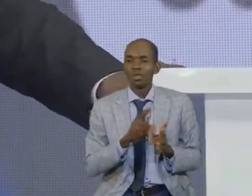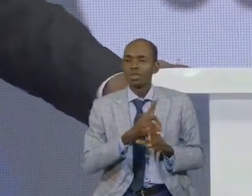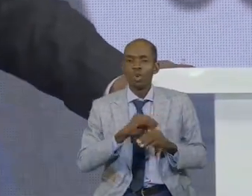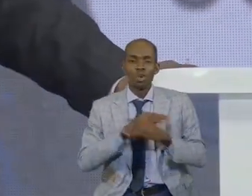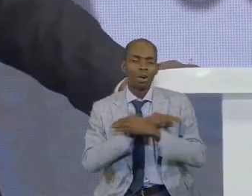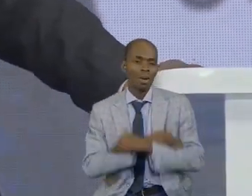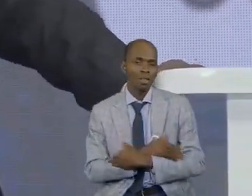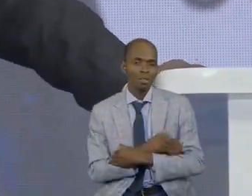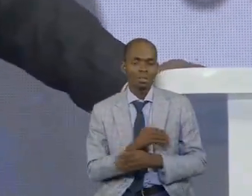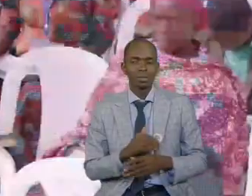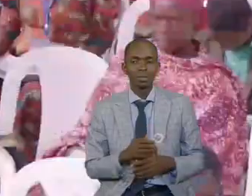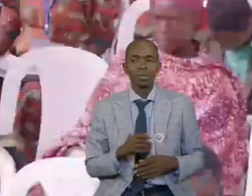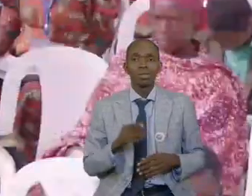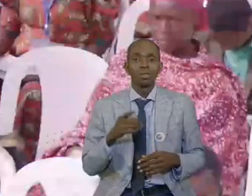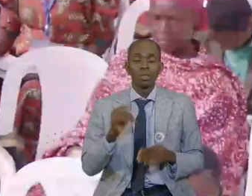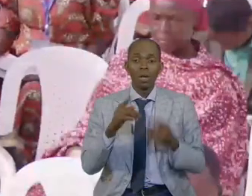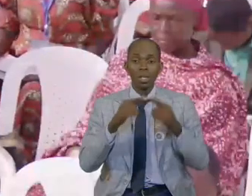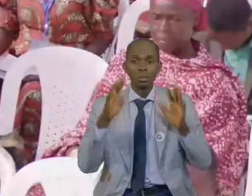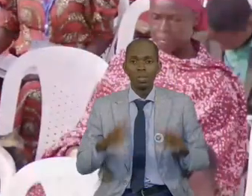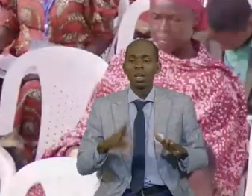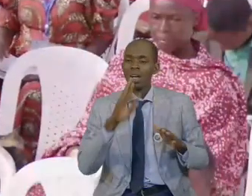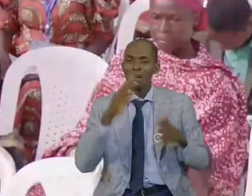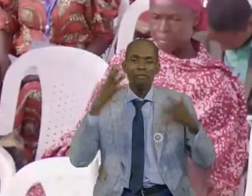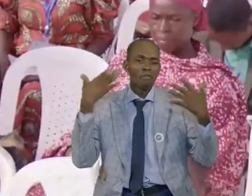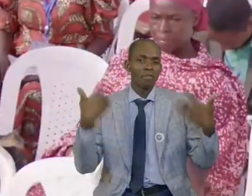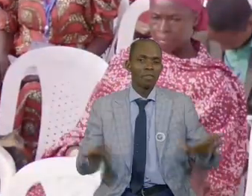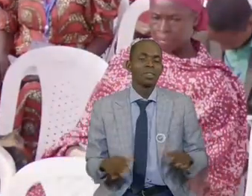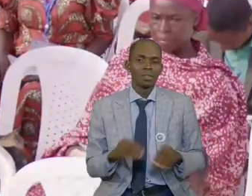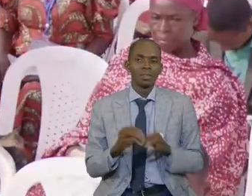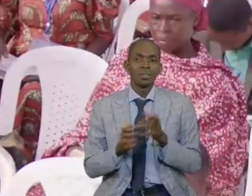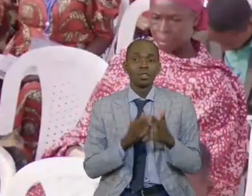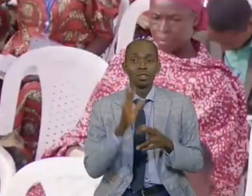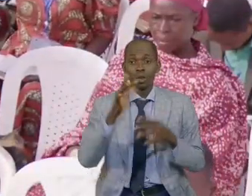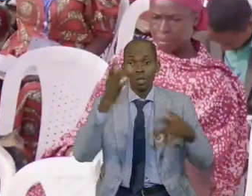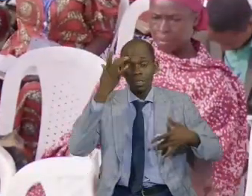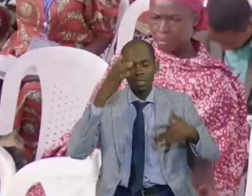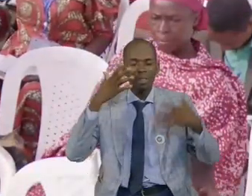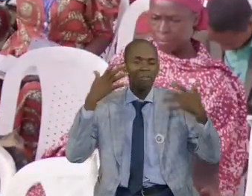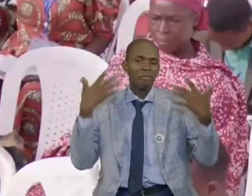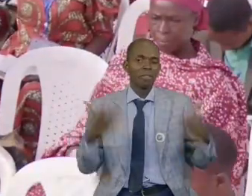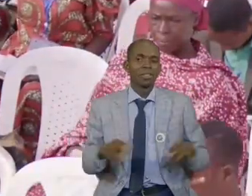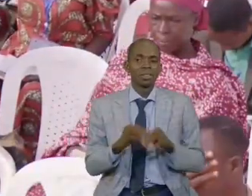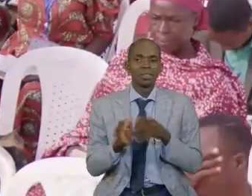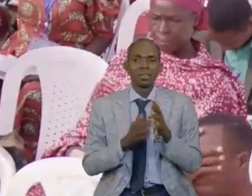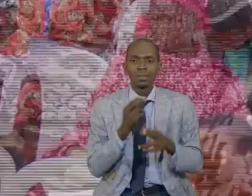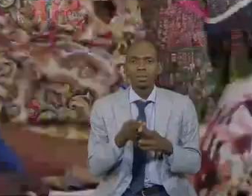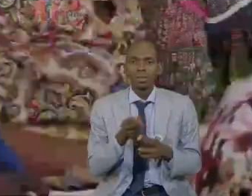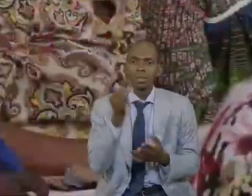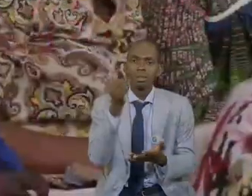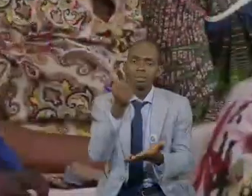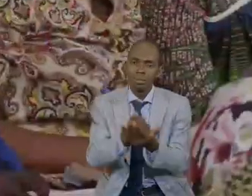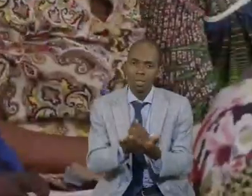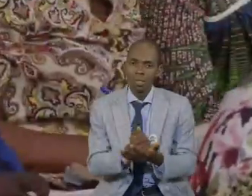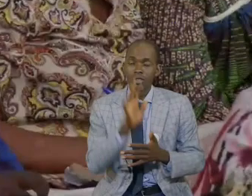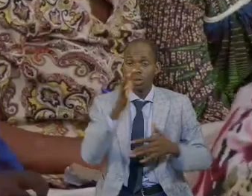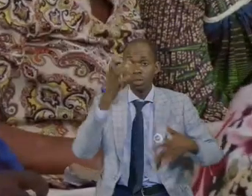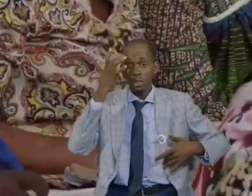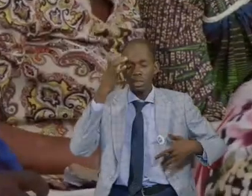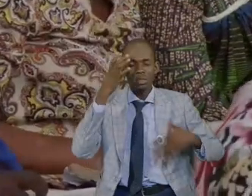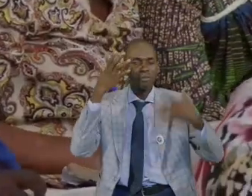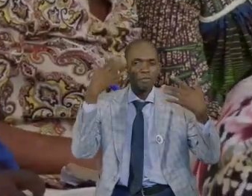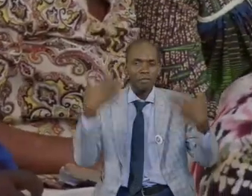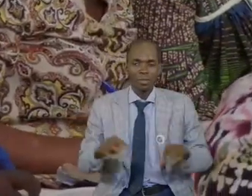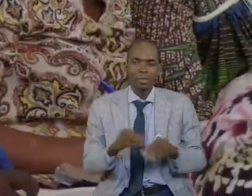They are finished already. Your sickness is finished. Your disease is finished.